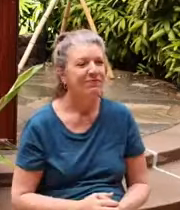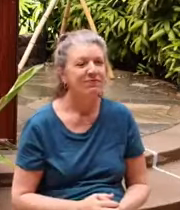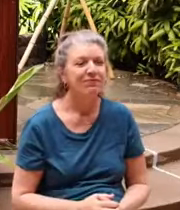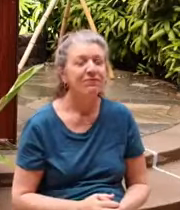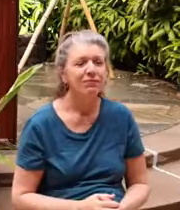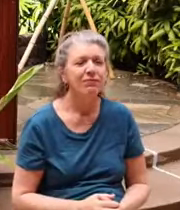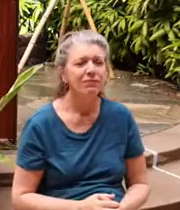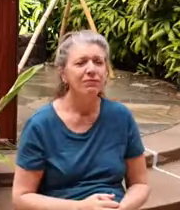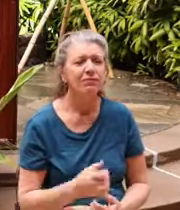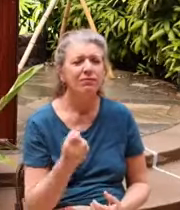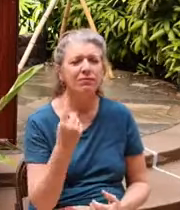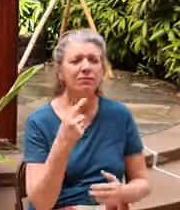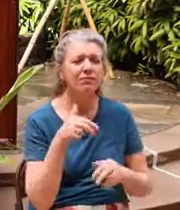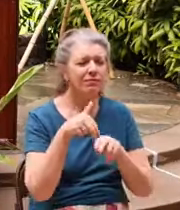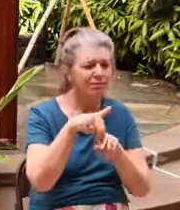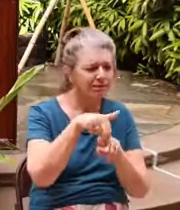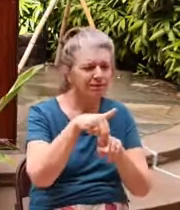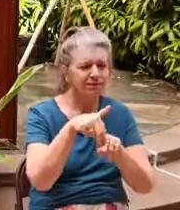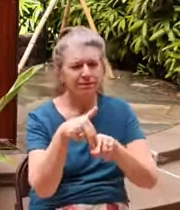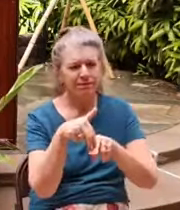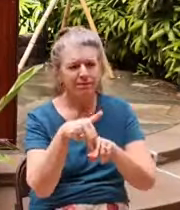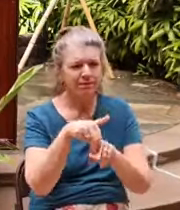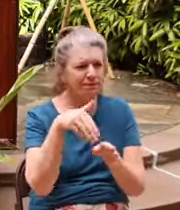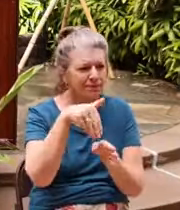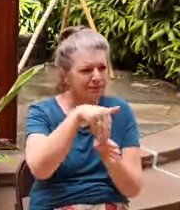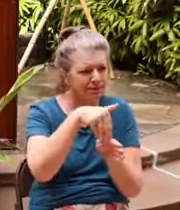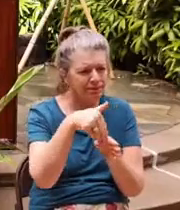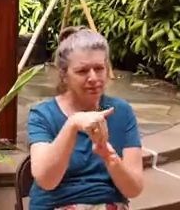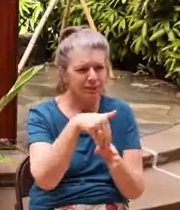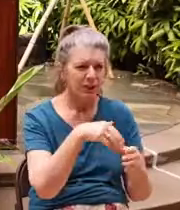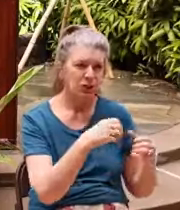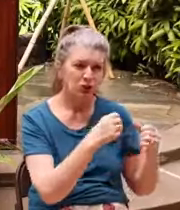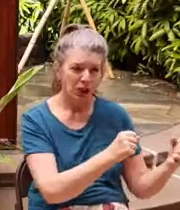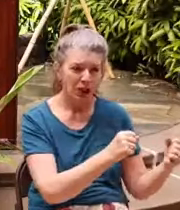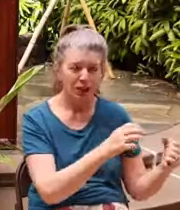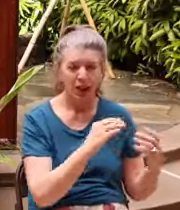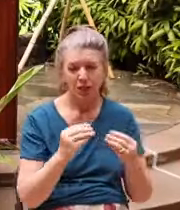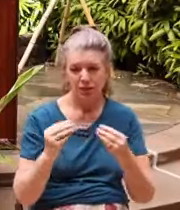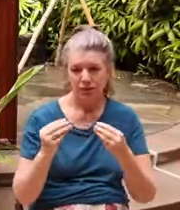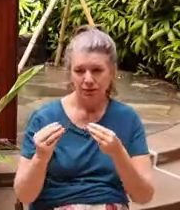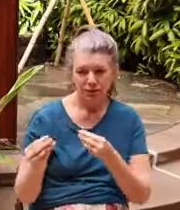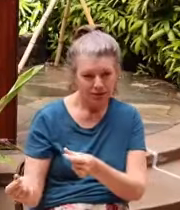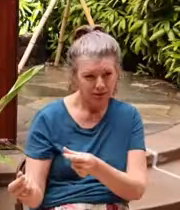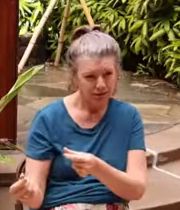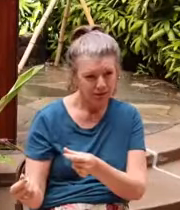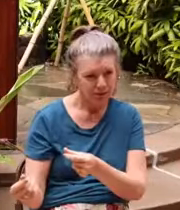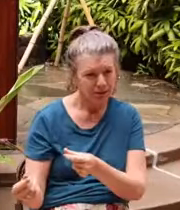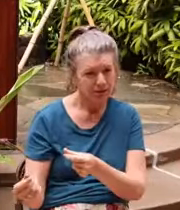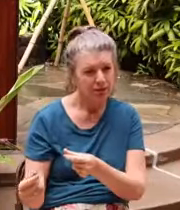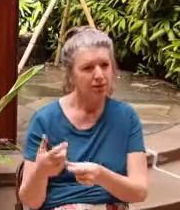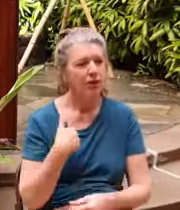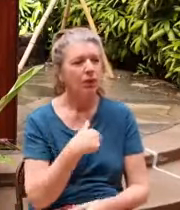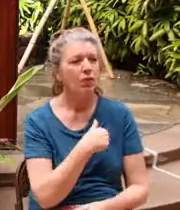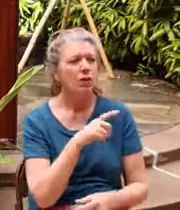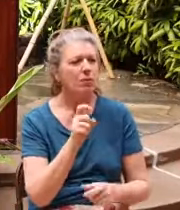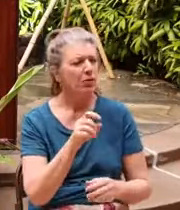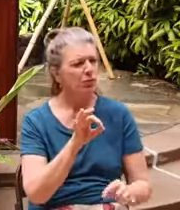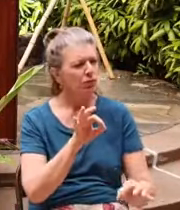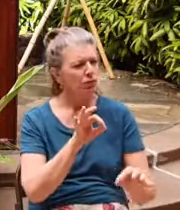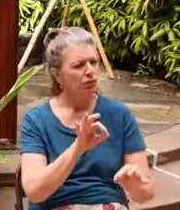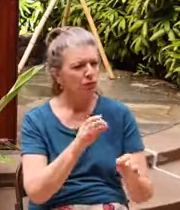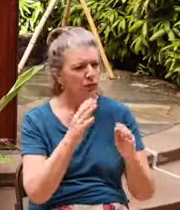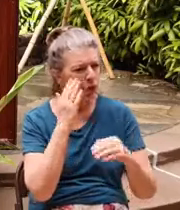But it's a delicate balance of strength and finesse. We must be acutely aware